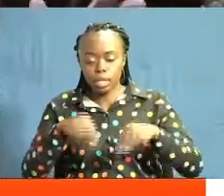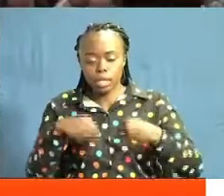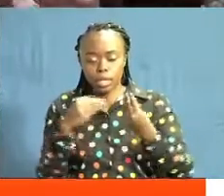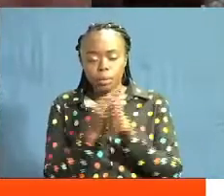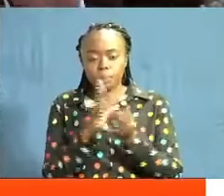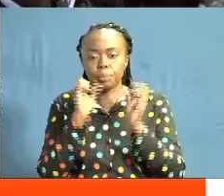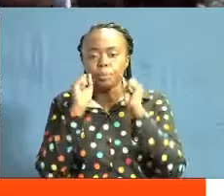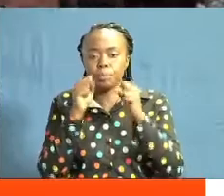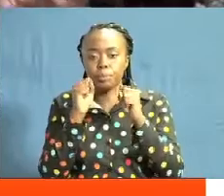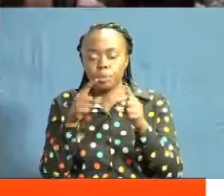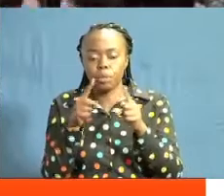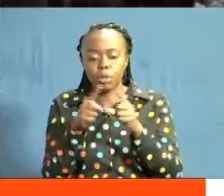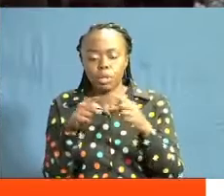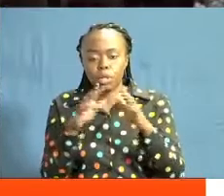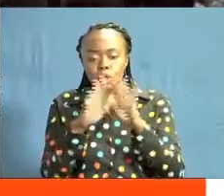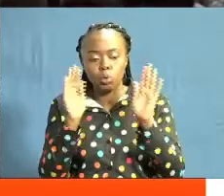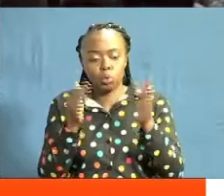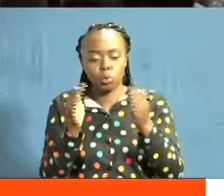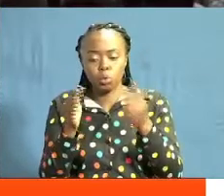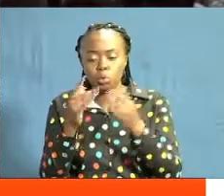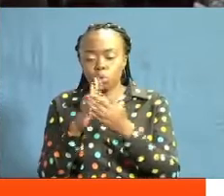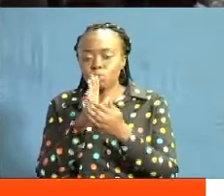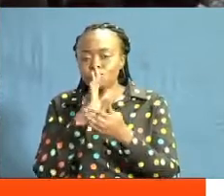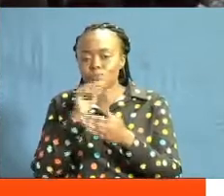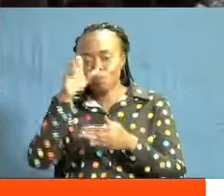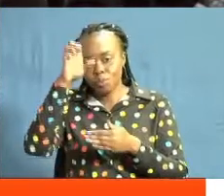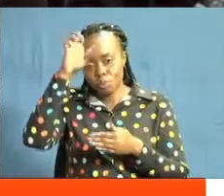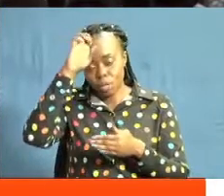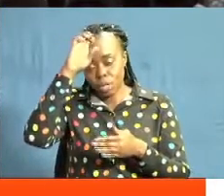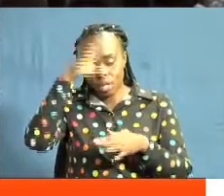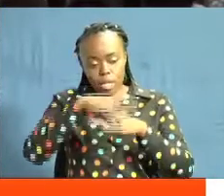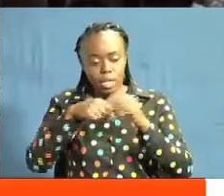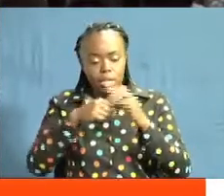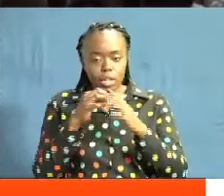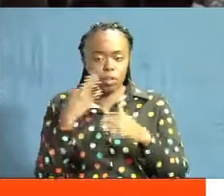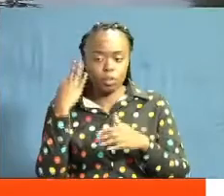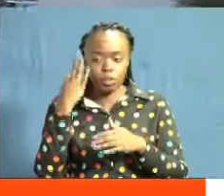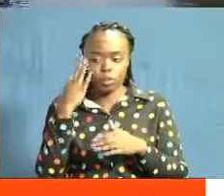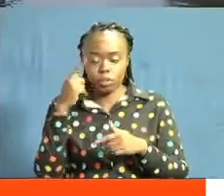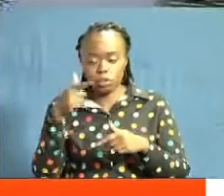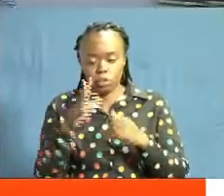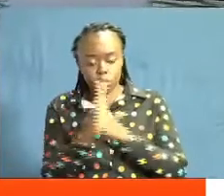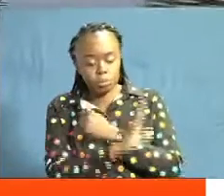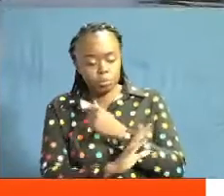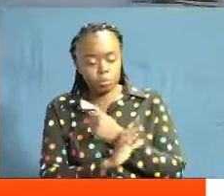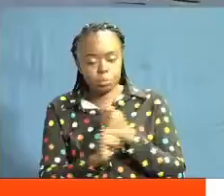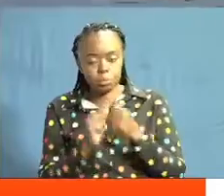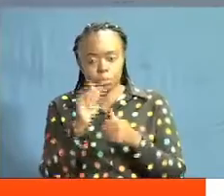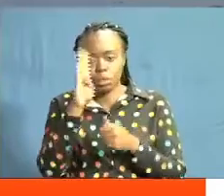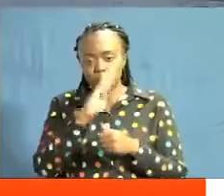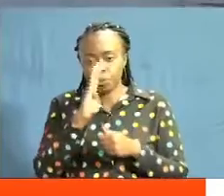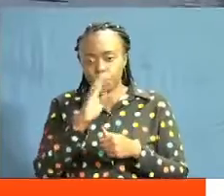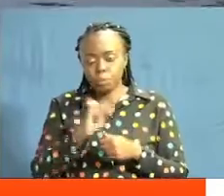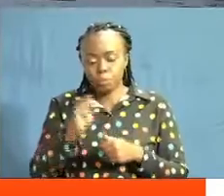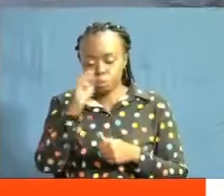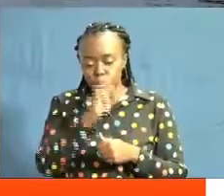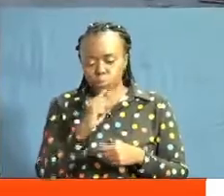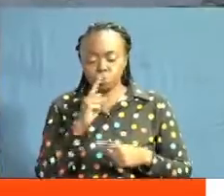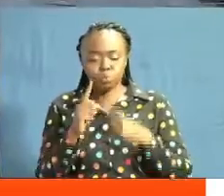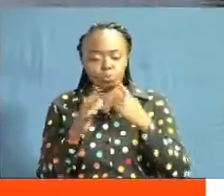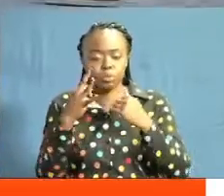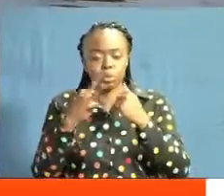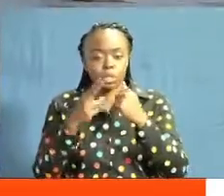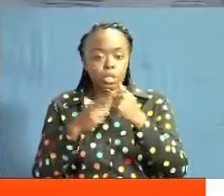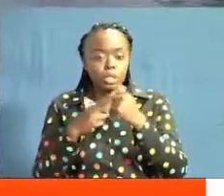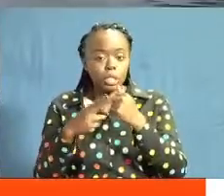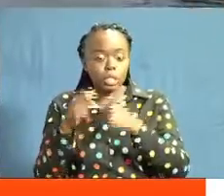them opportunities, empowering them through education to create the future of this country. Baringo South MP Charles Kamurain said seven schools